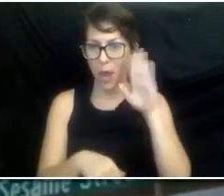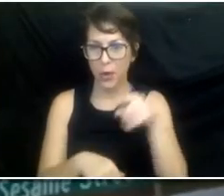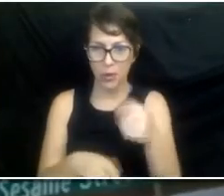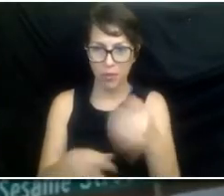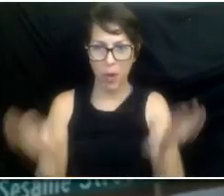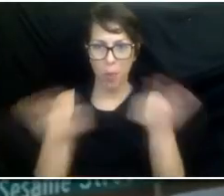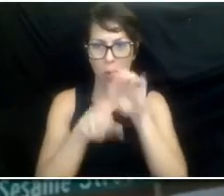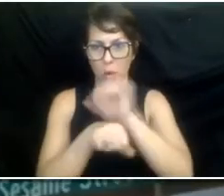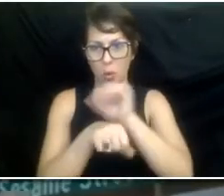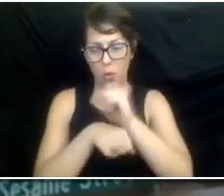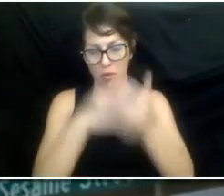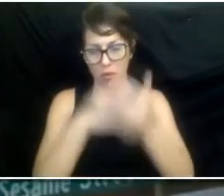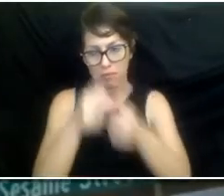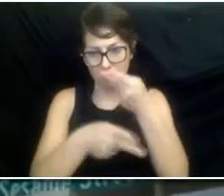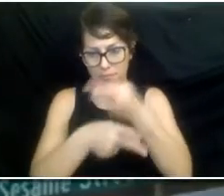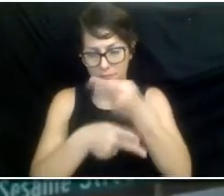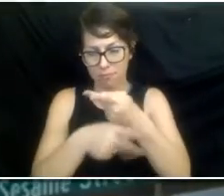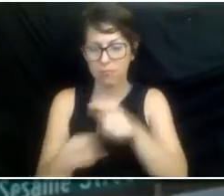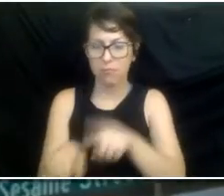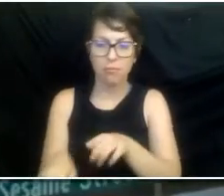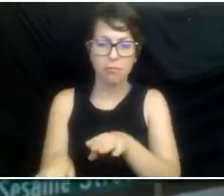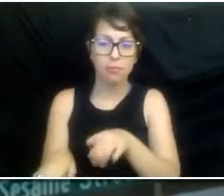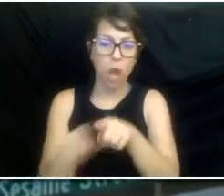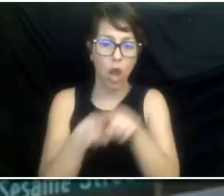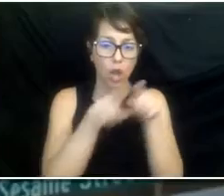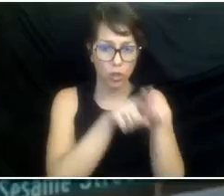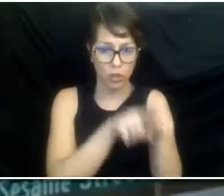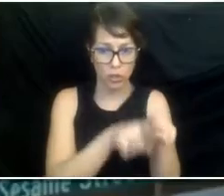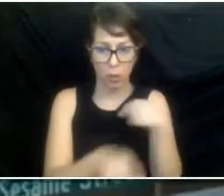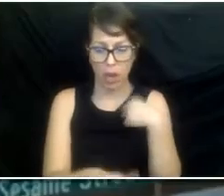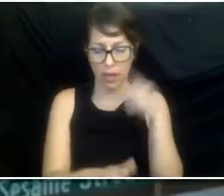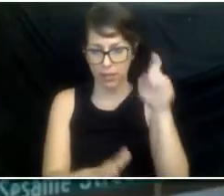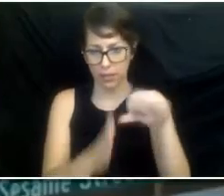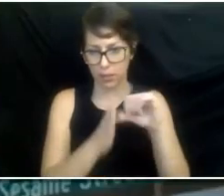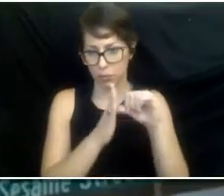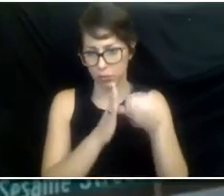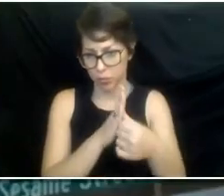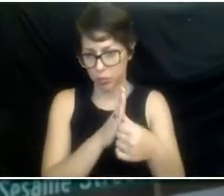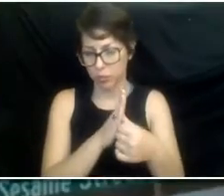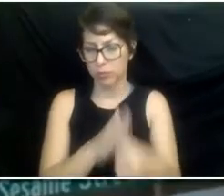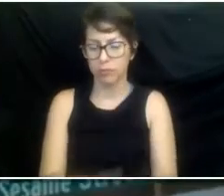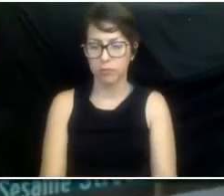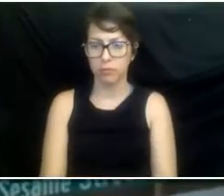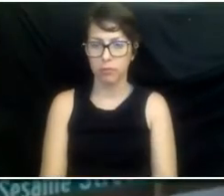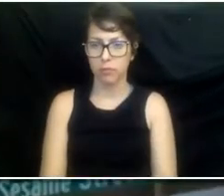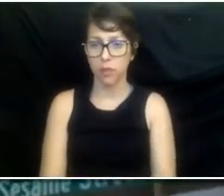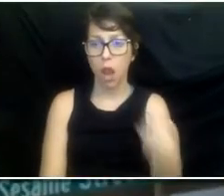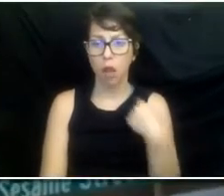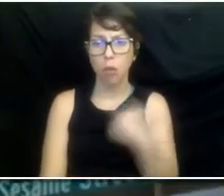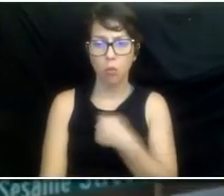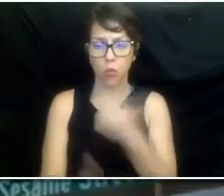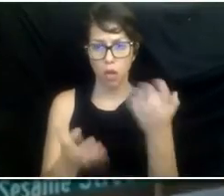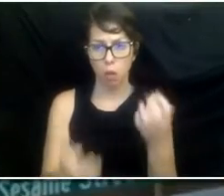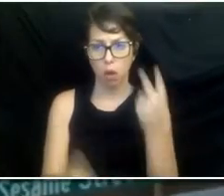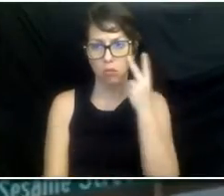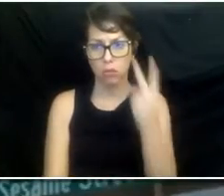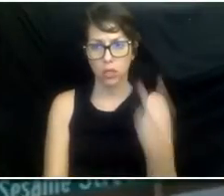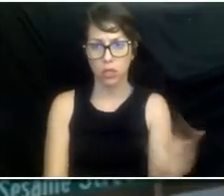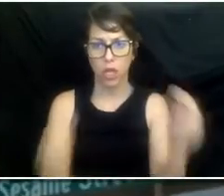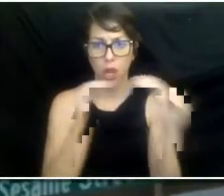complaints um why complaints and arrests are down I think that could be a an important topic of conversation to